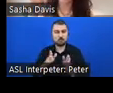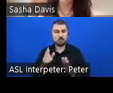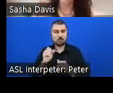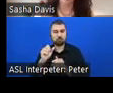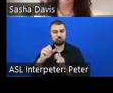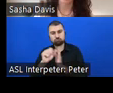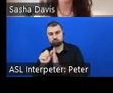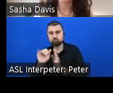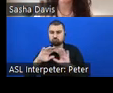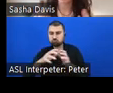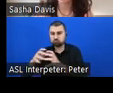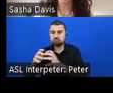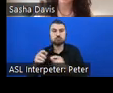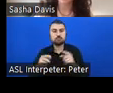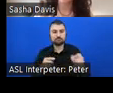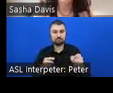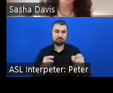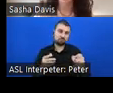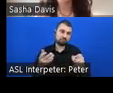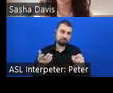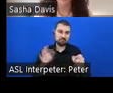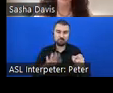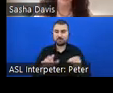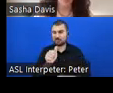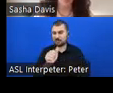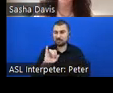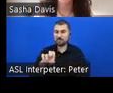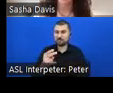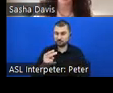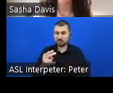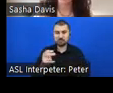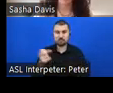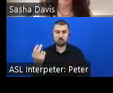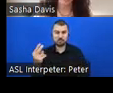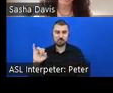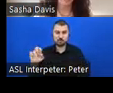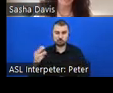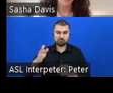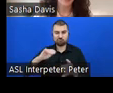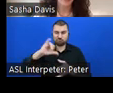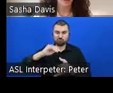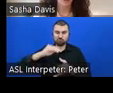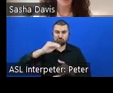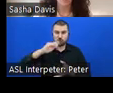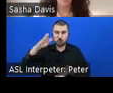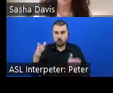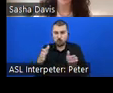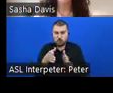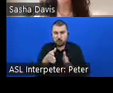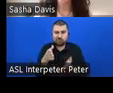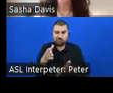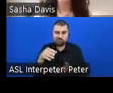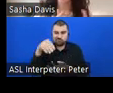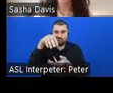are only about, you know, and 10 inches, 12 inches high. They're fairly petite. And